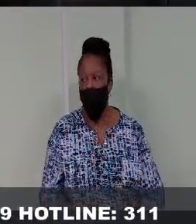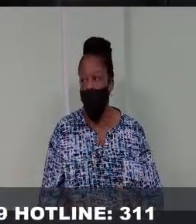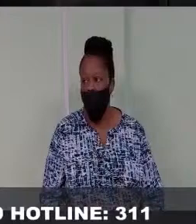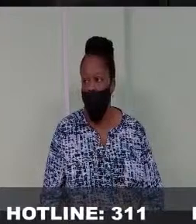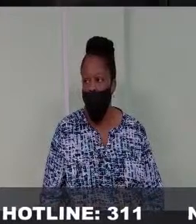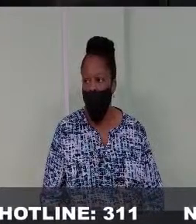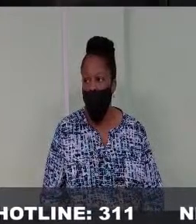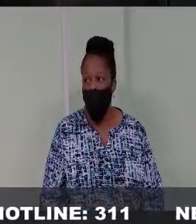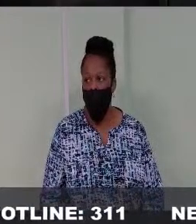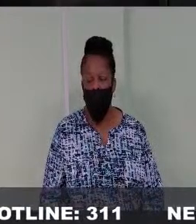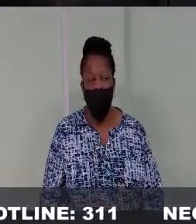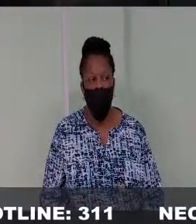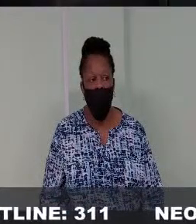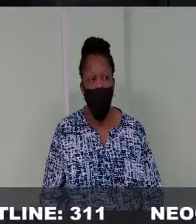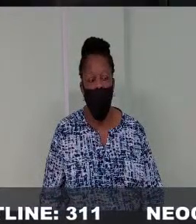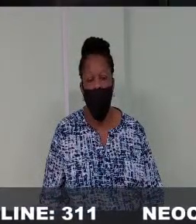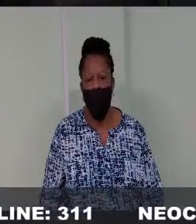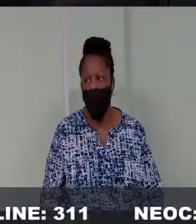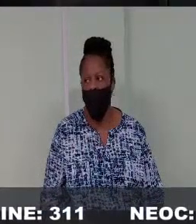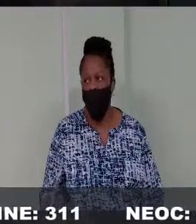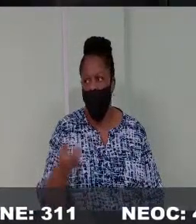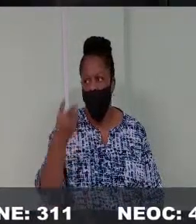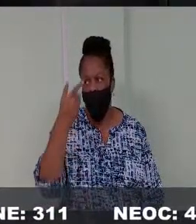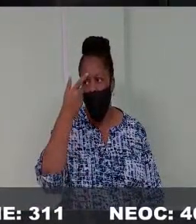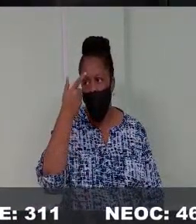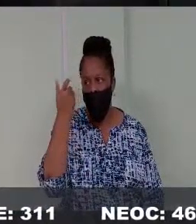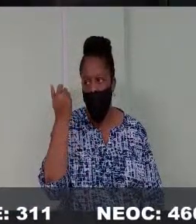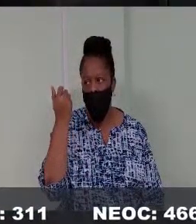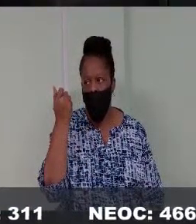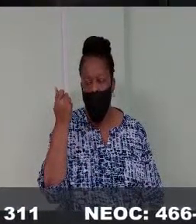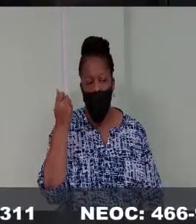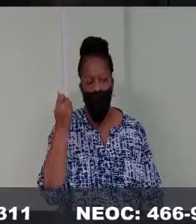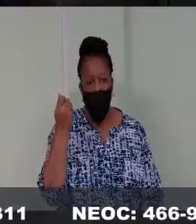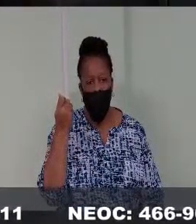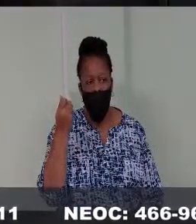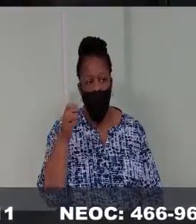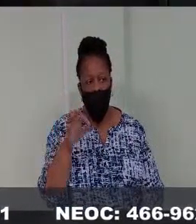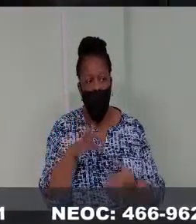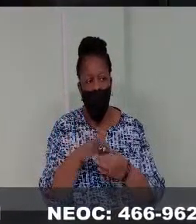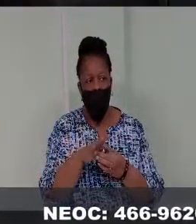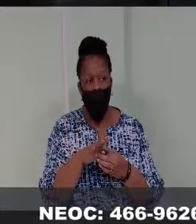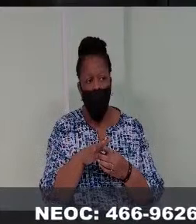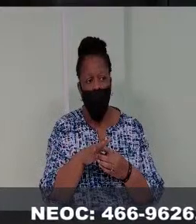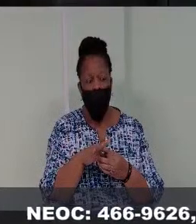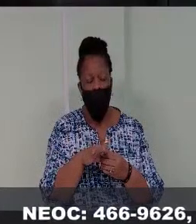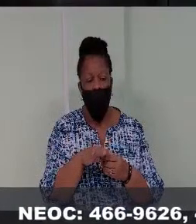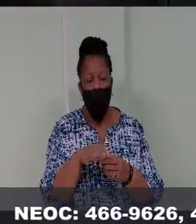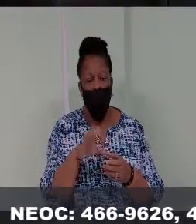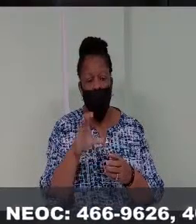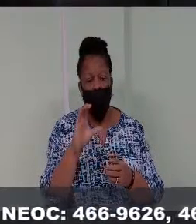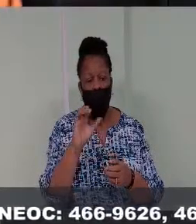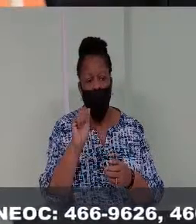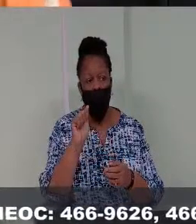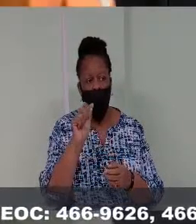member, is an observer, has observer status to CARICOM.